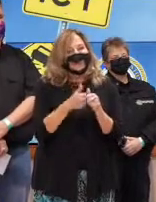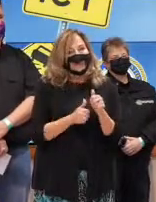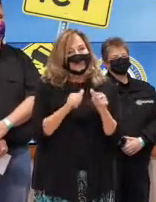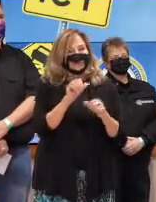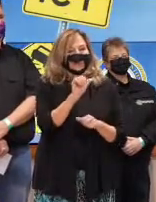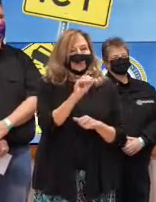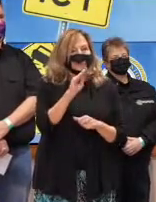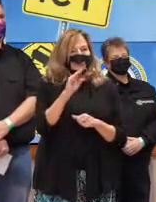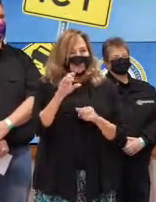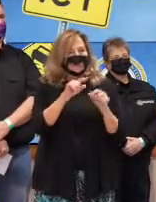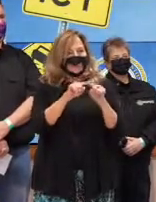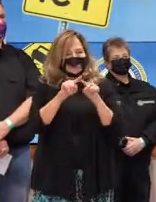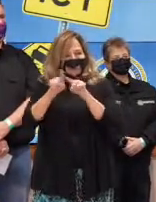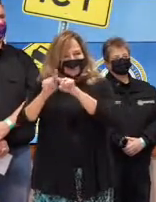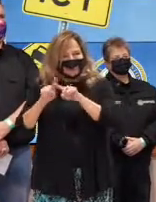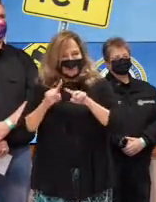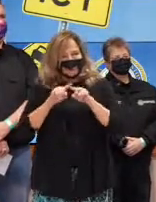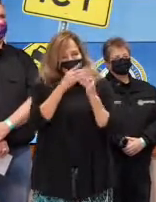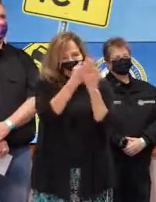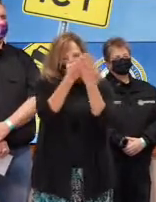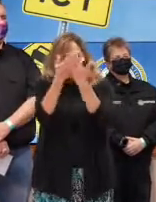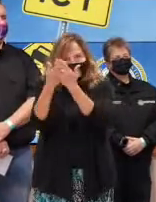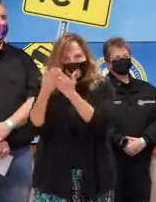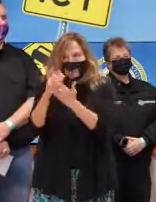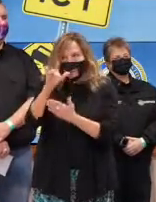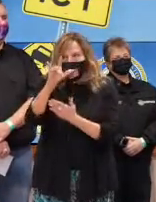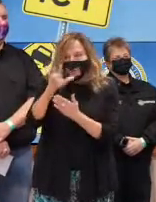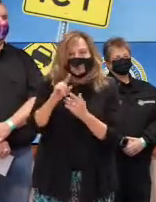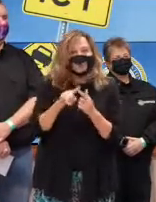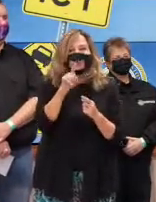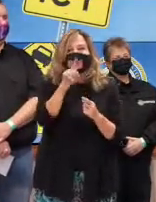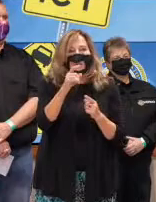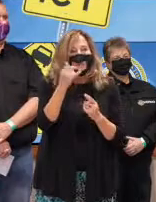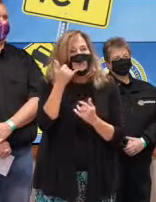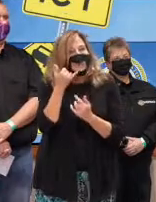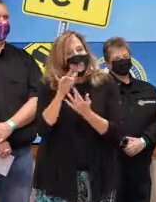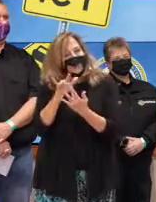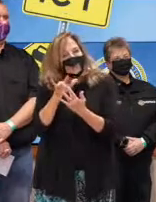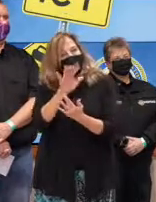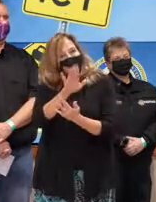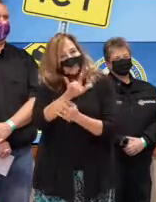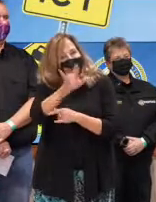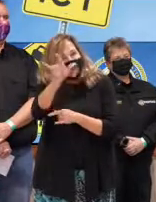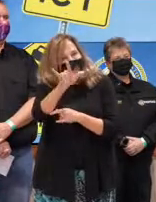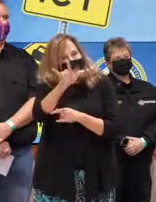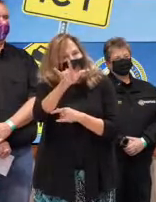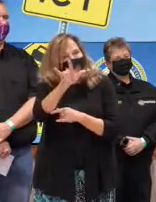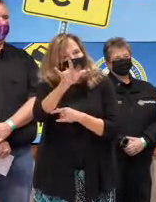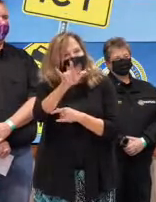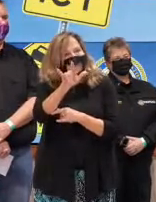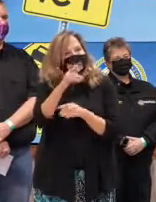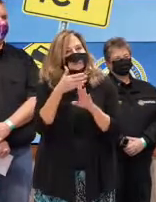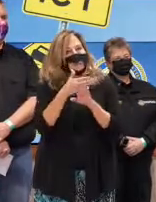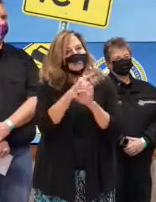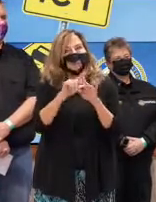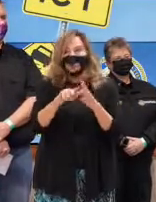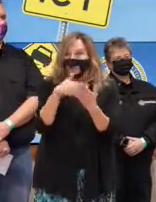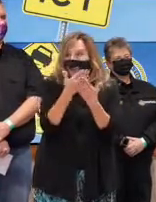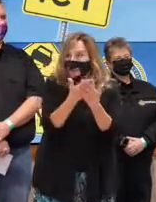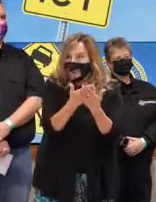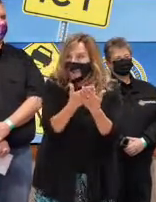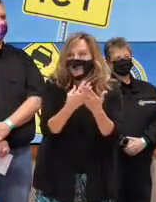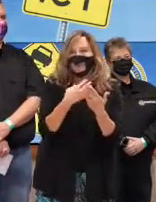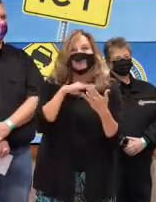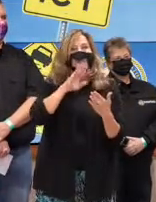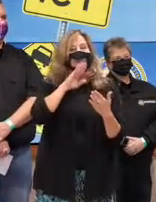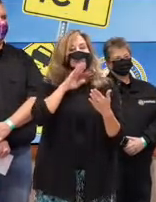me to make clear for people, please check in with your airlines before going to the airport. And